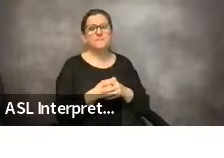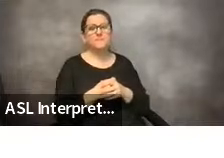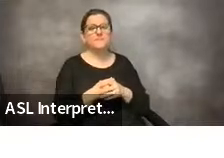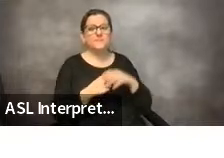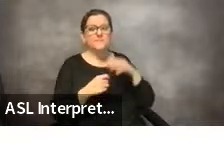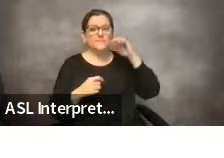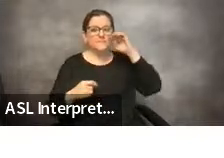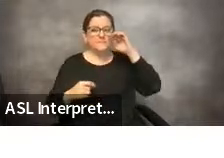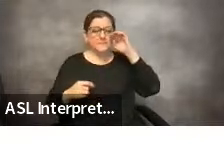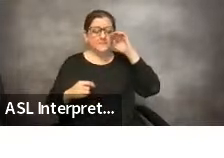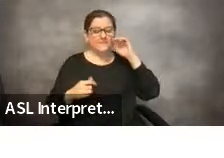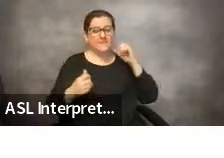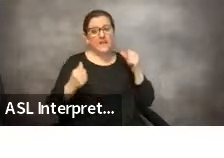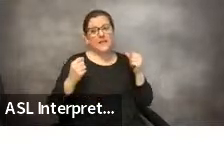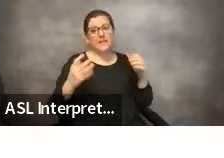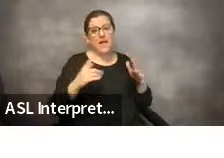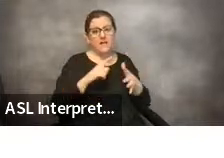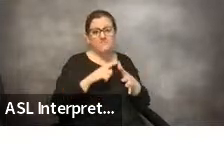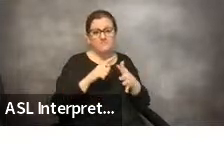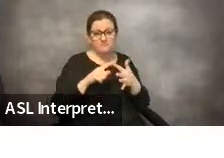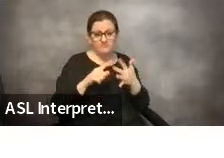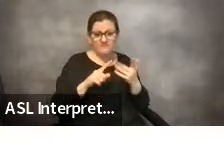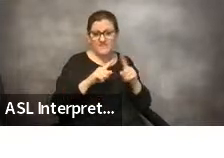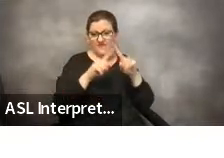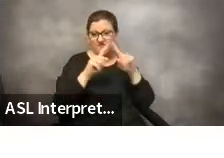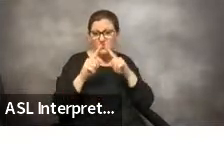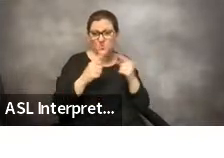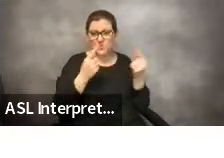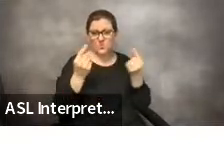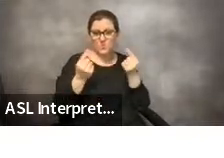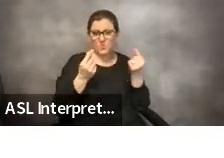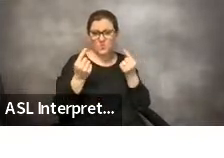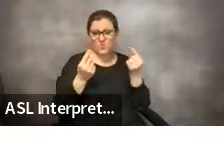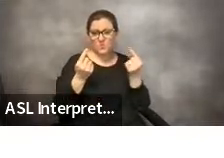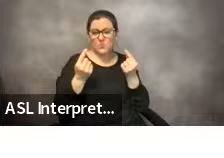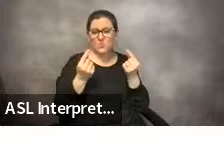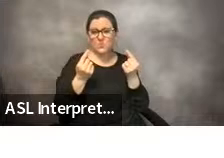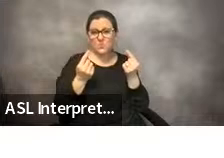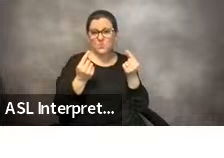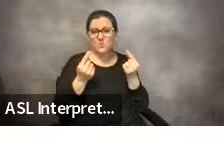there's a lot of varying things that we can do, but we may,